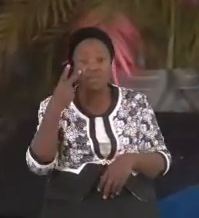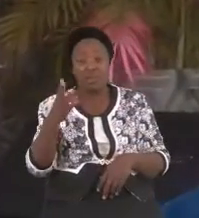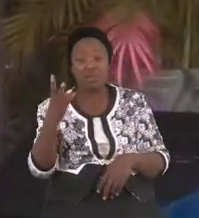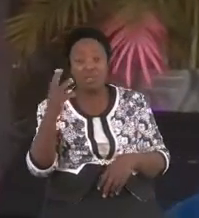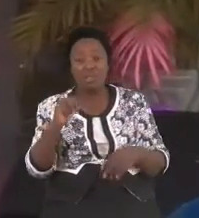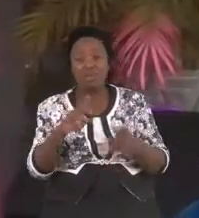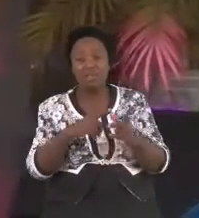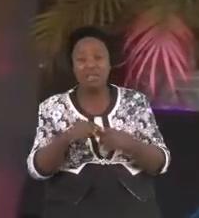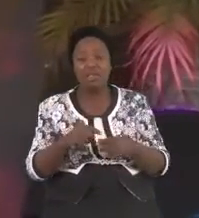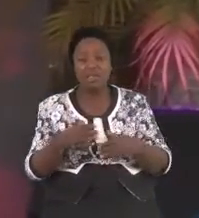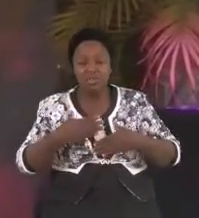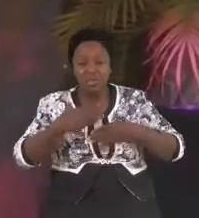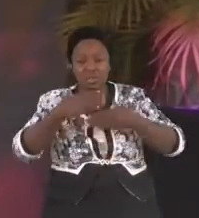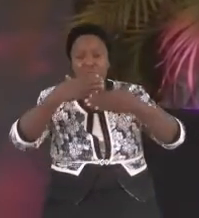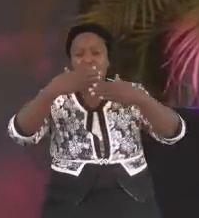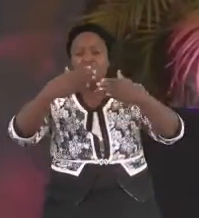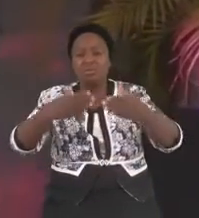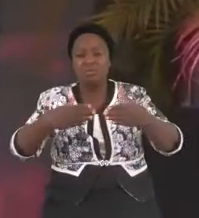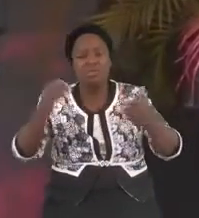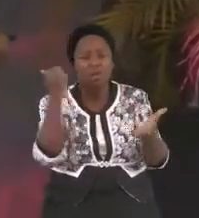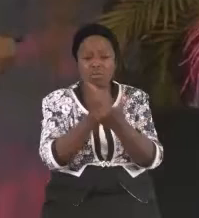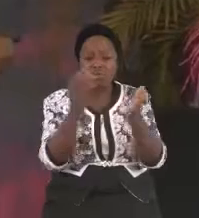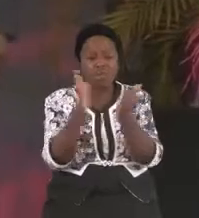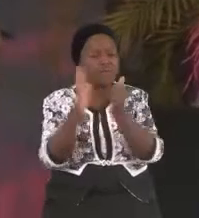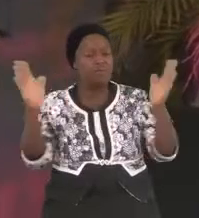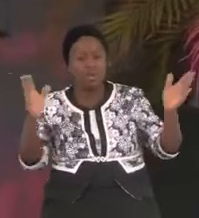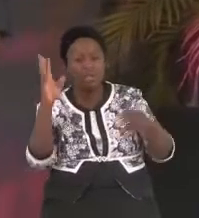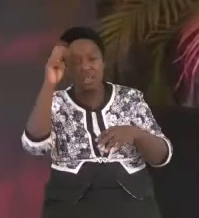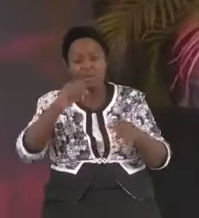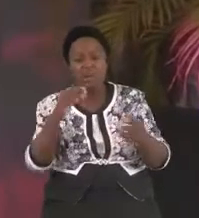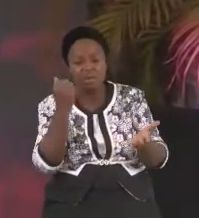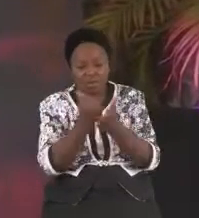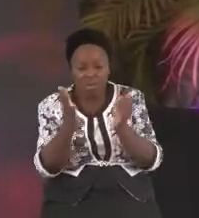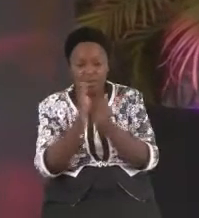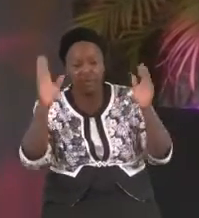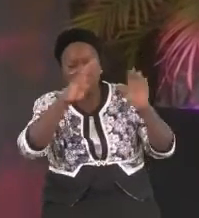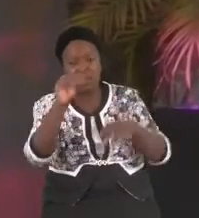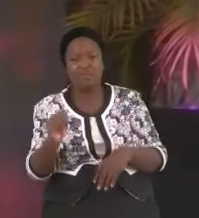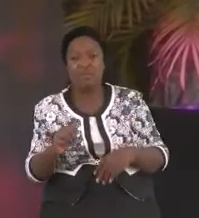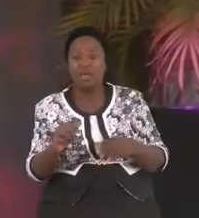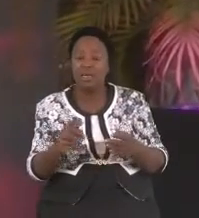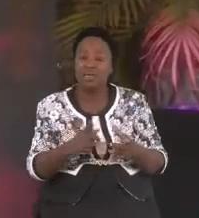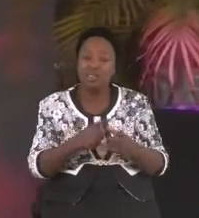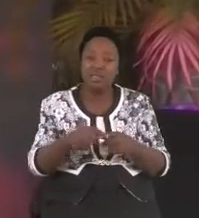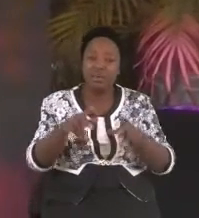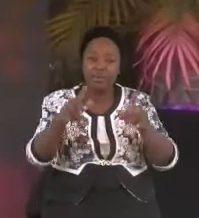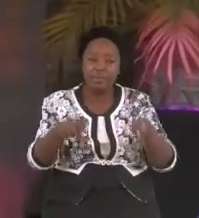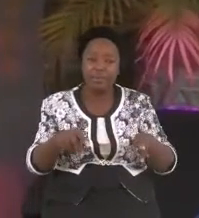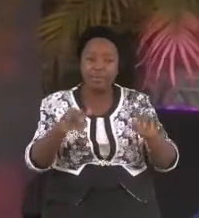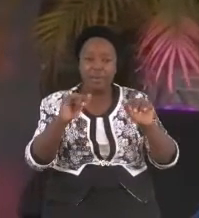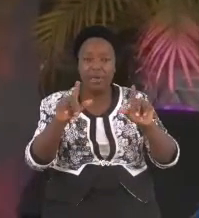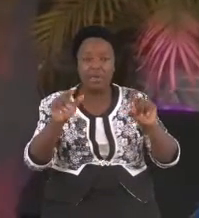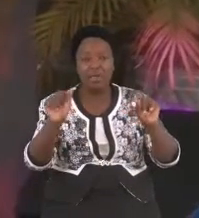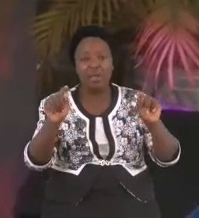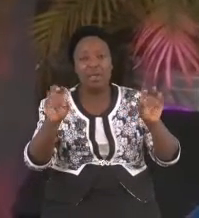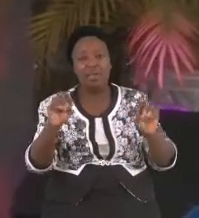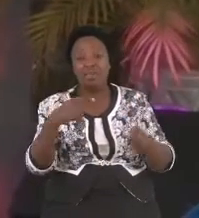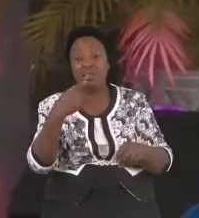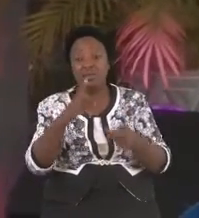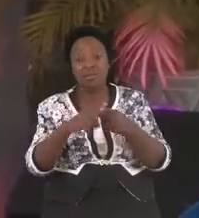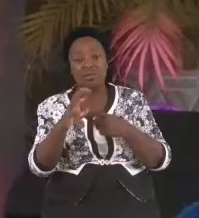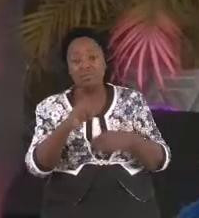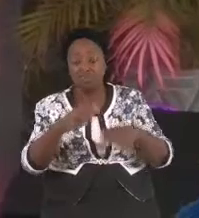sinner crucify him crucify him pilot said unto them to kill